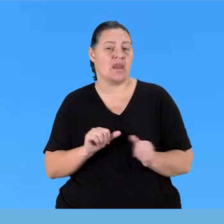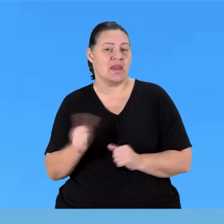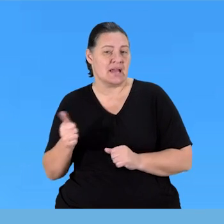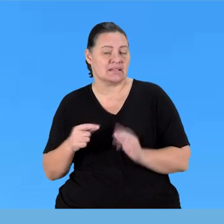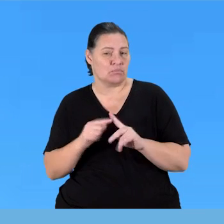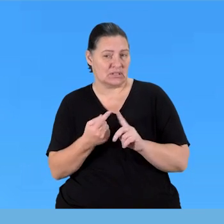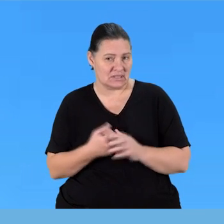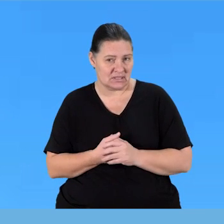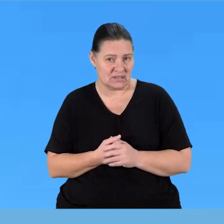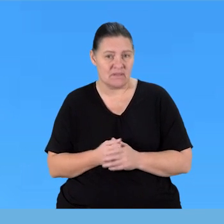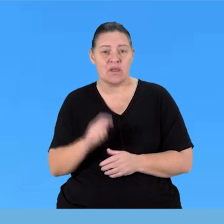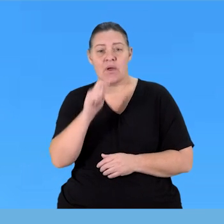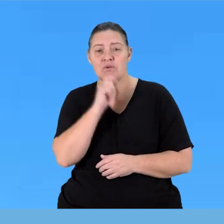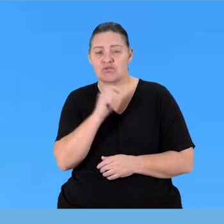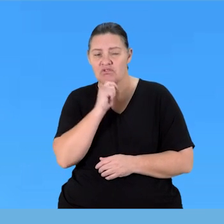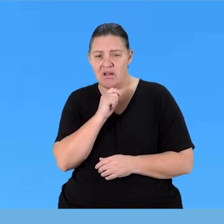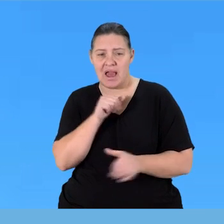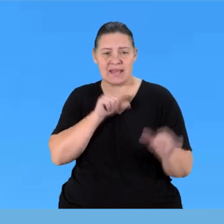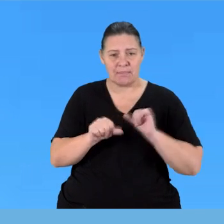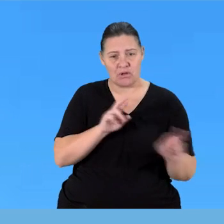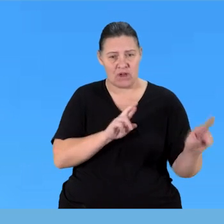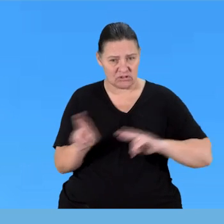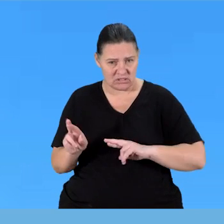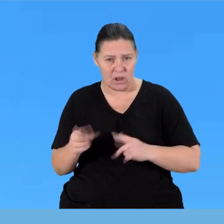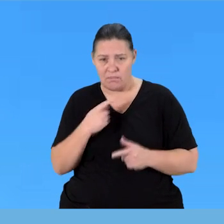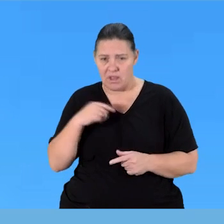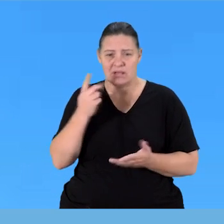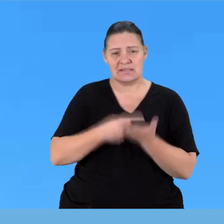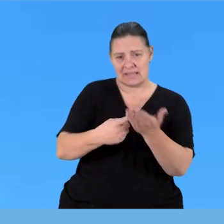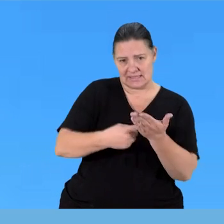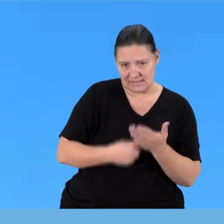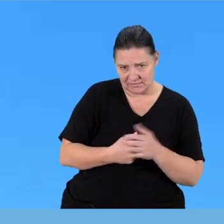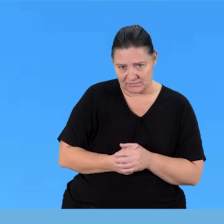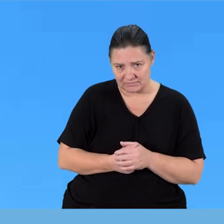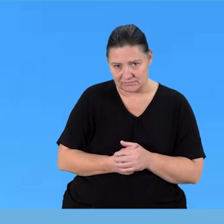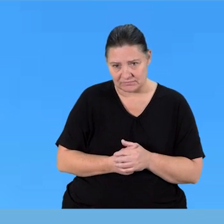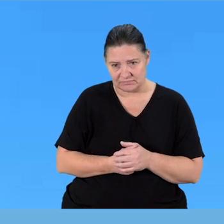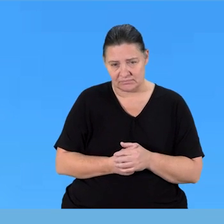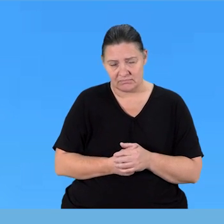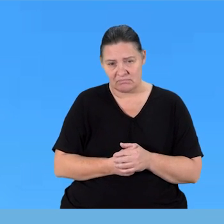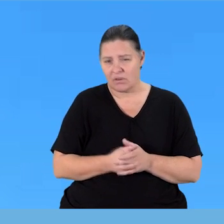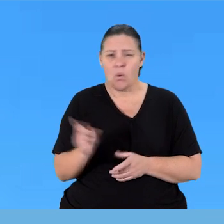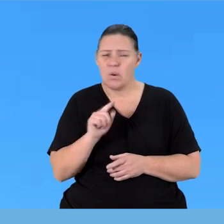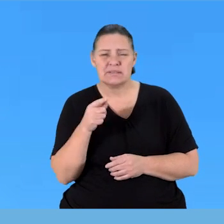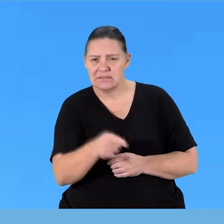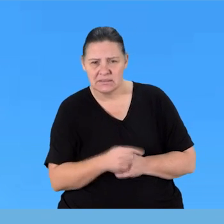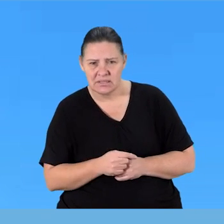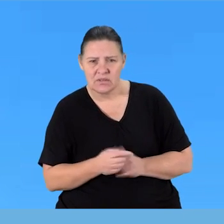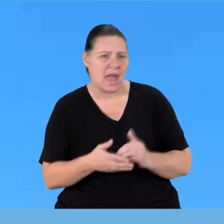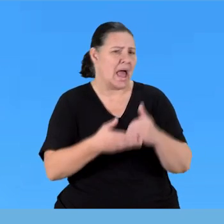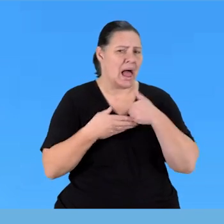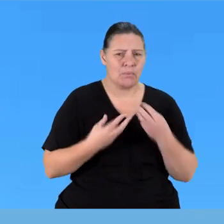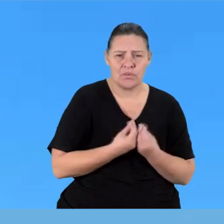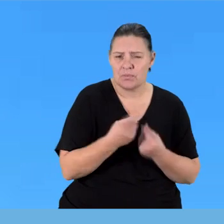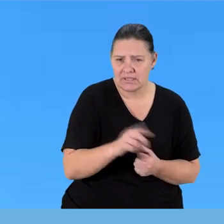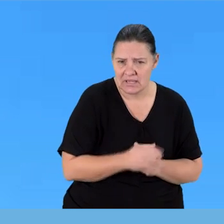on to our next item, which is now the useful chemical reactions that we're going to be talking about here. What are they?